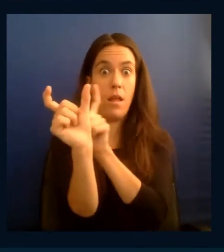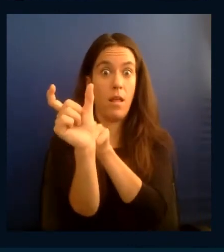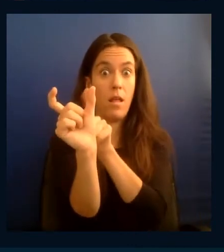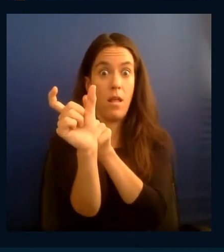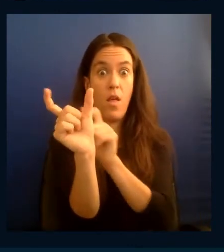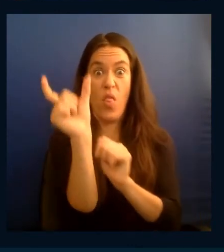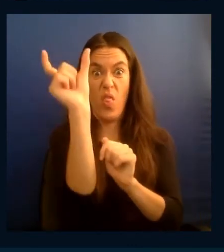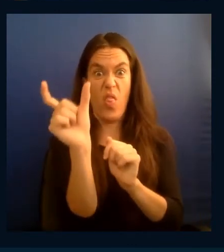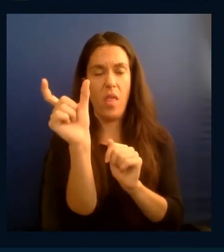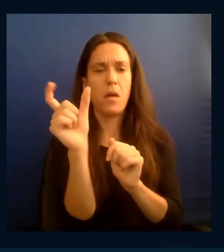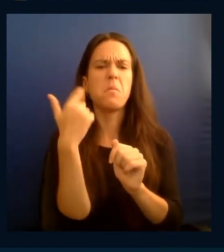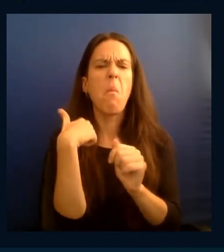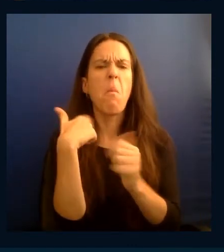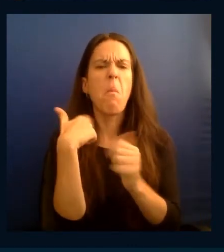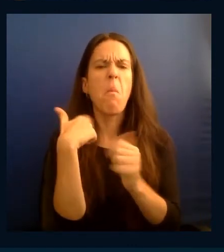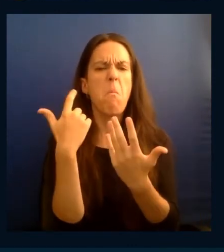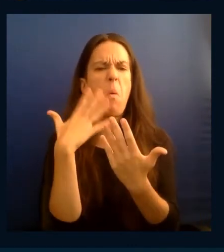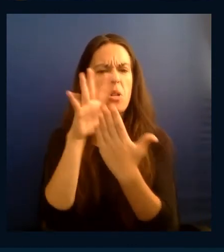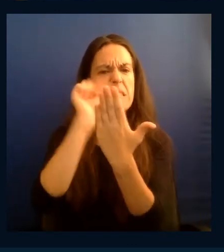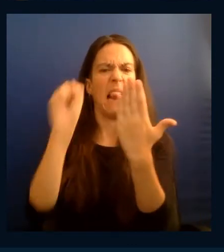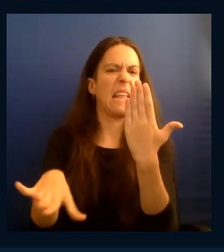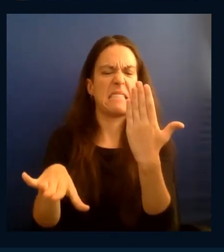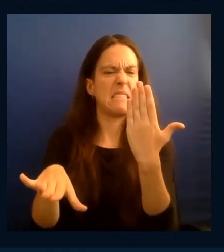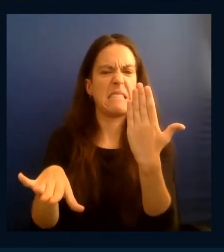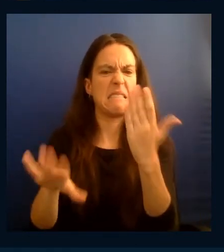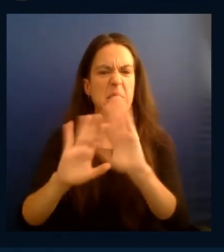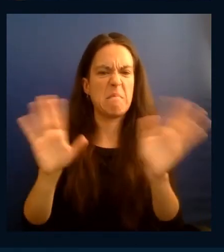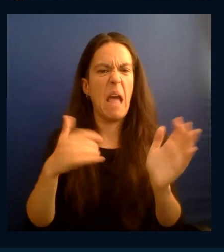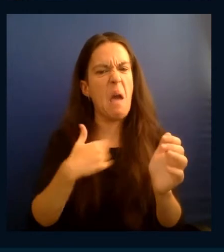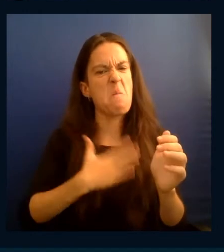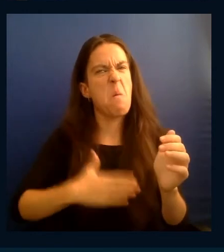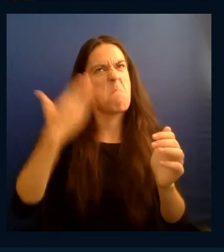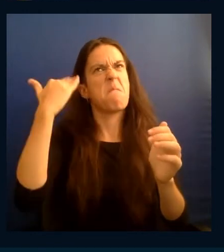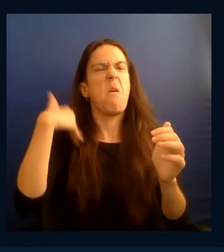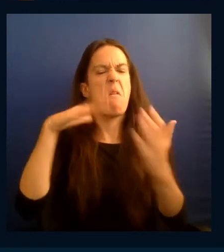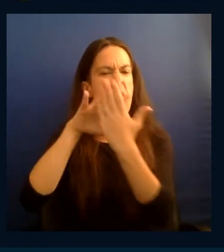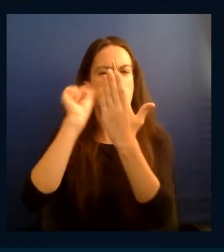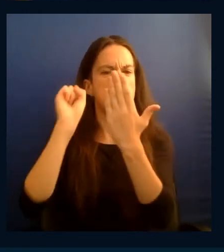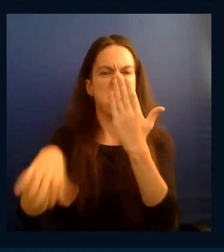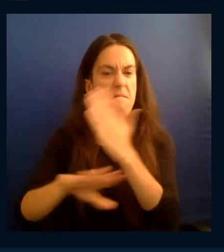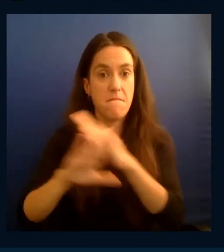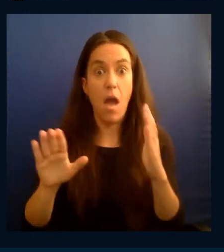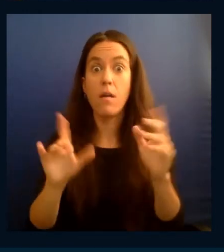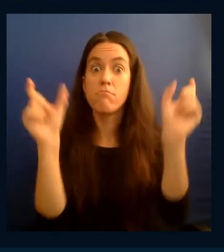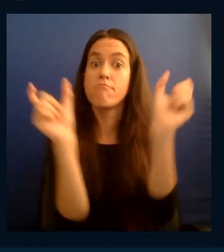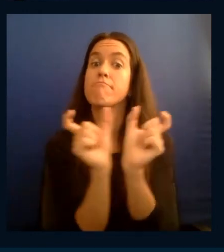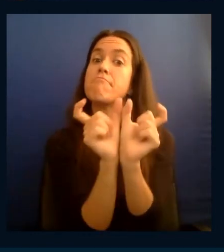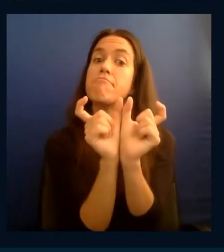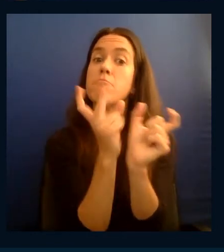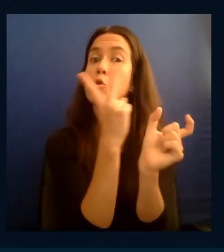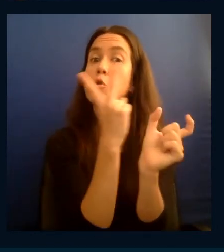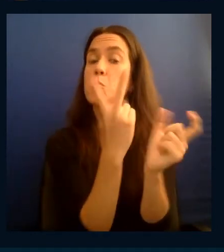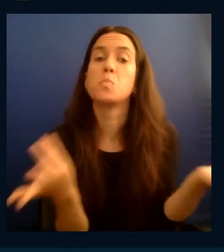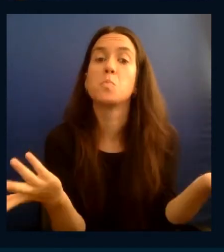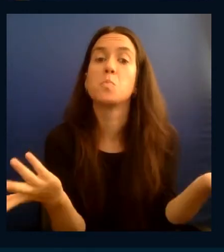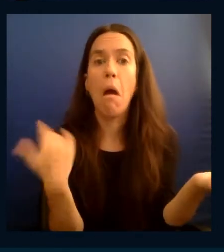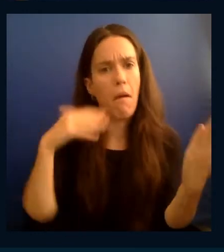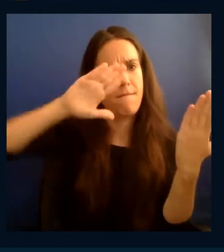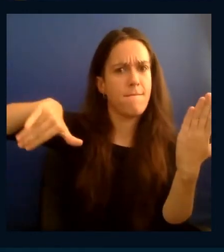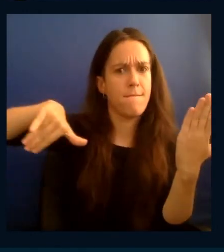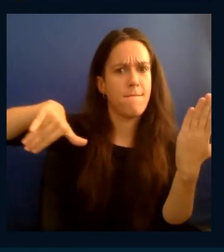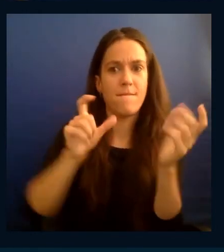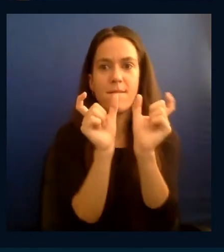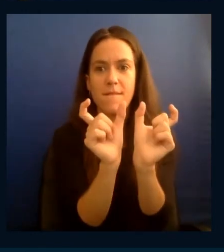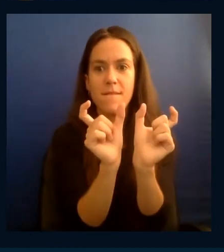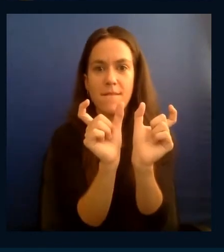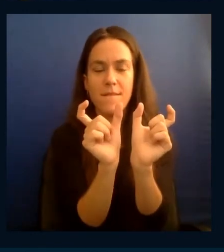actually, I want to delete production stage. It didn't come out as I wanted to. That's okay. That's the beauty of the cloud. We can get rid of it. So I'm going to add